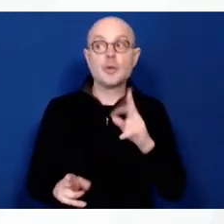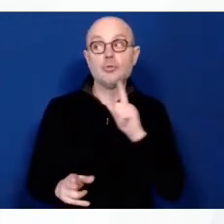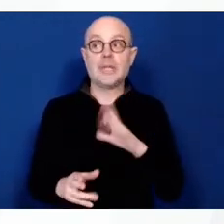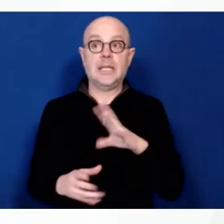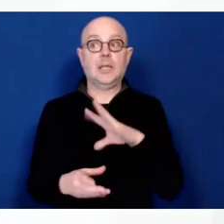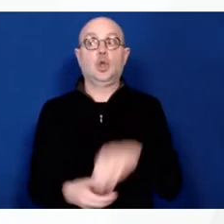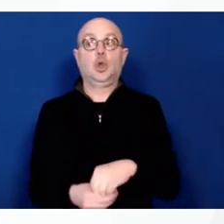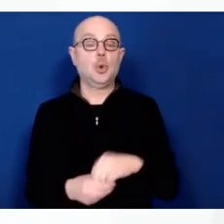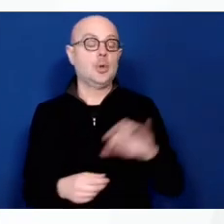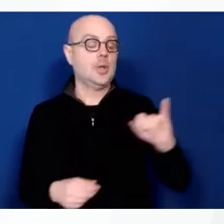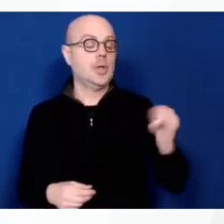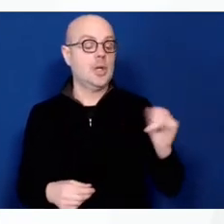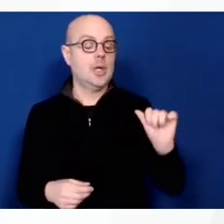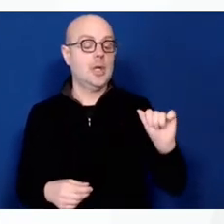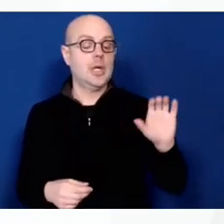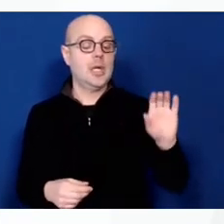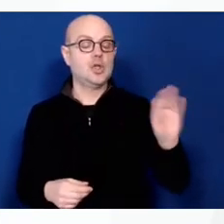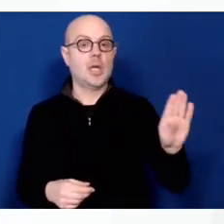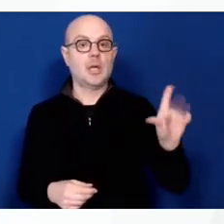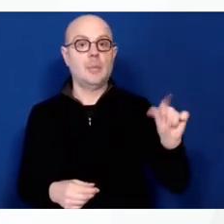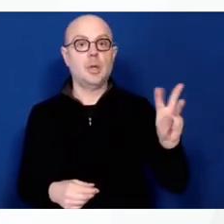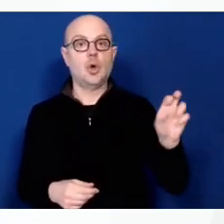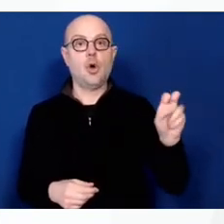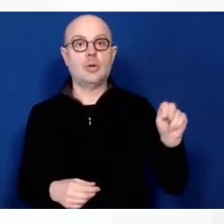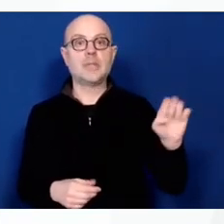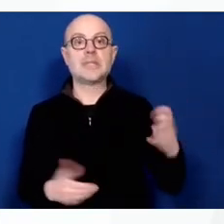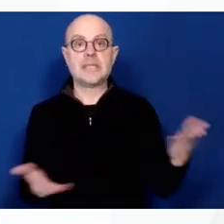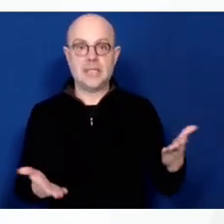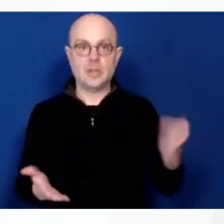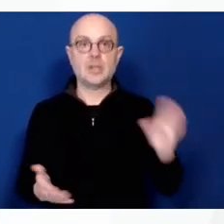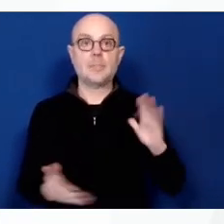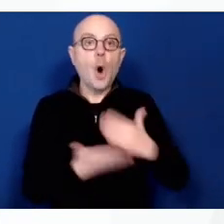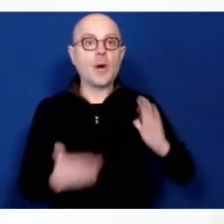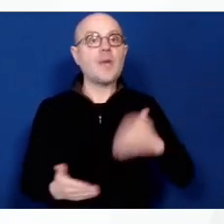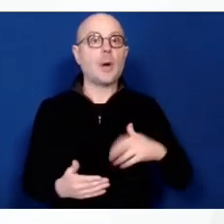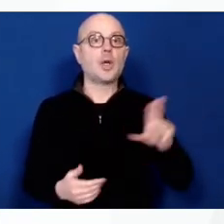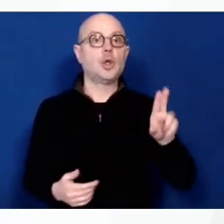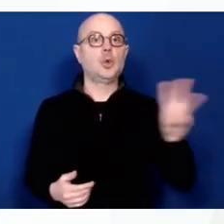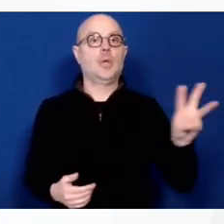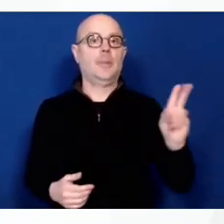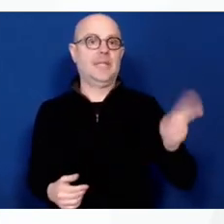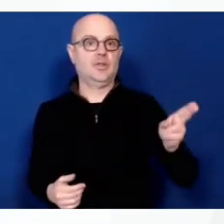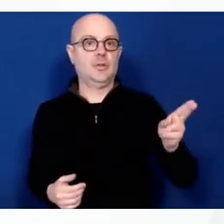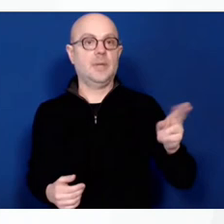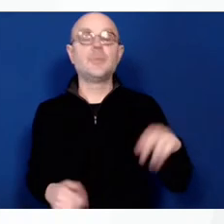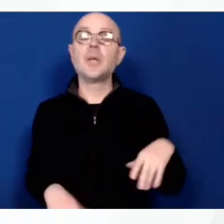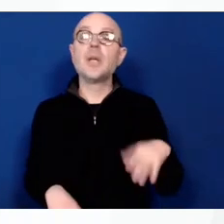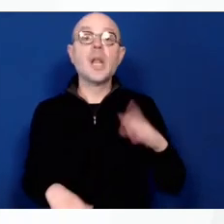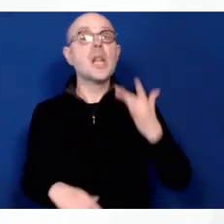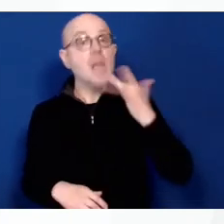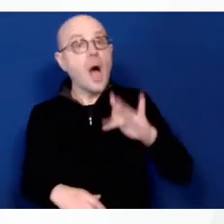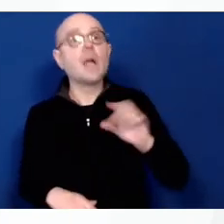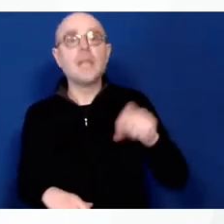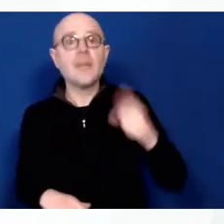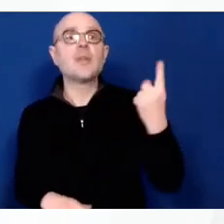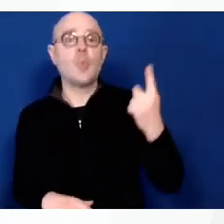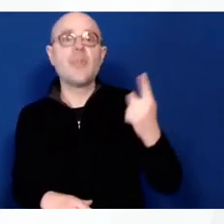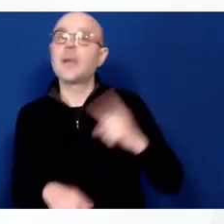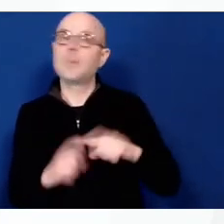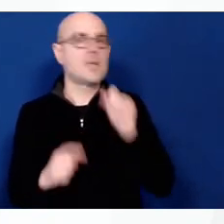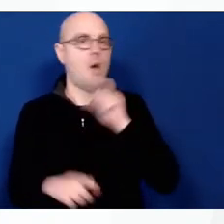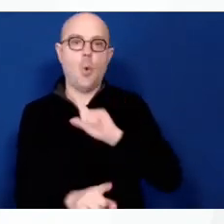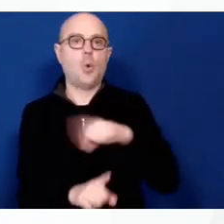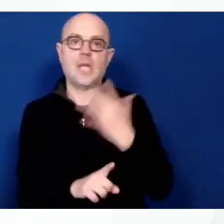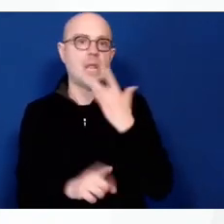history. But it wasn't luck that brought him to Seattle from his longtime New York City home. Years of